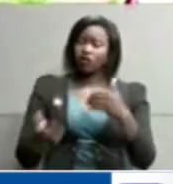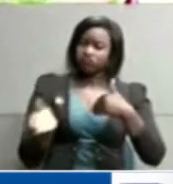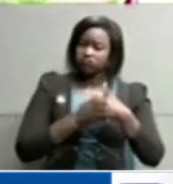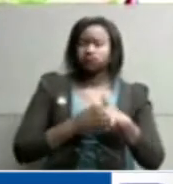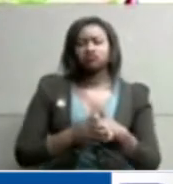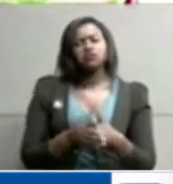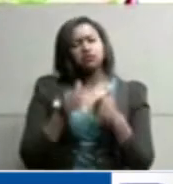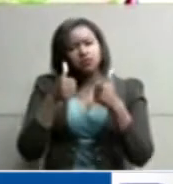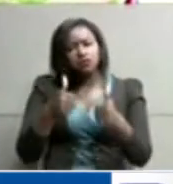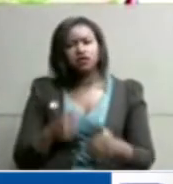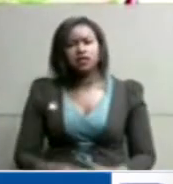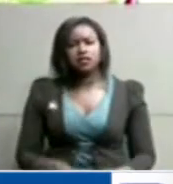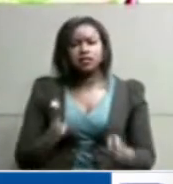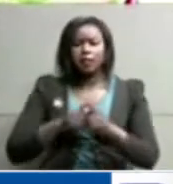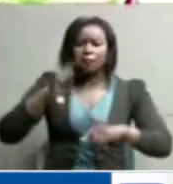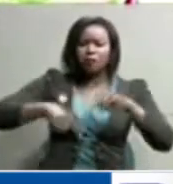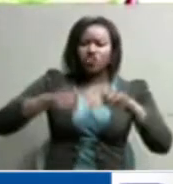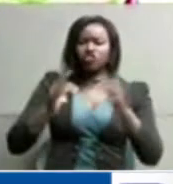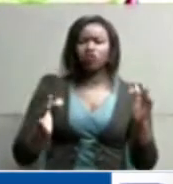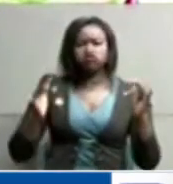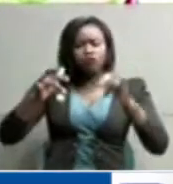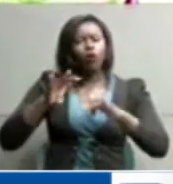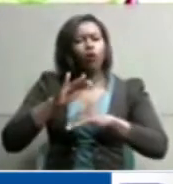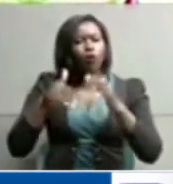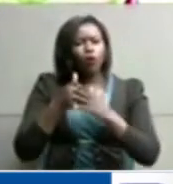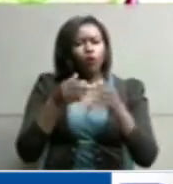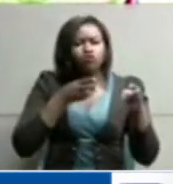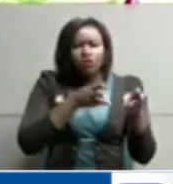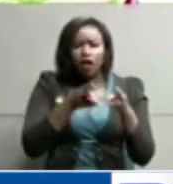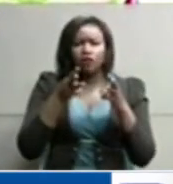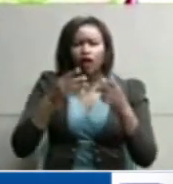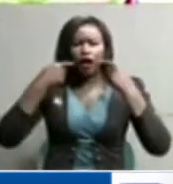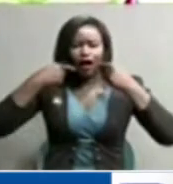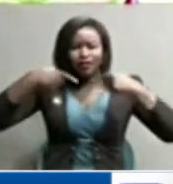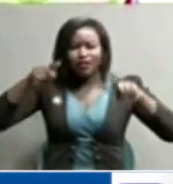and stop the political rallies, all those measures which were announced